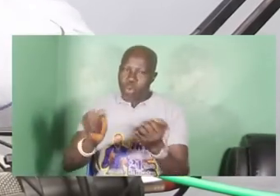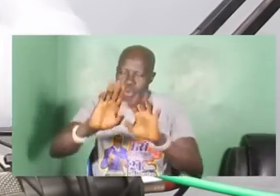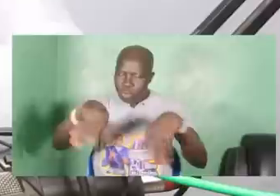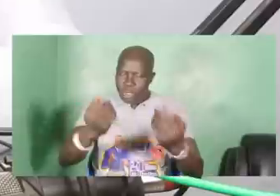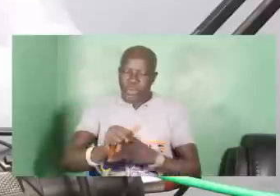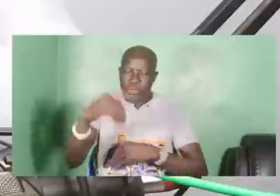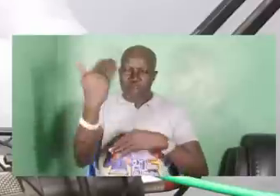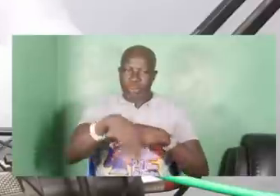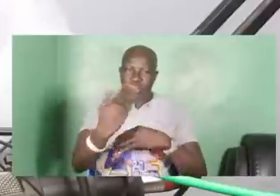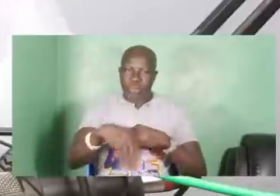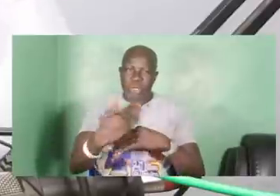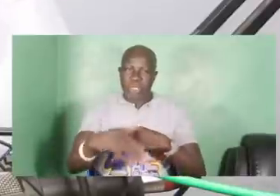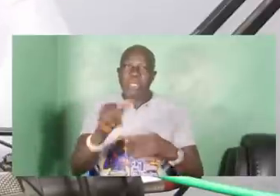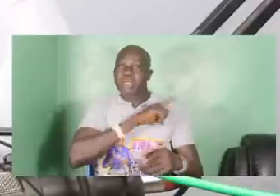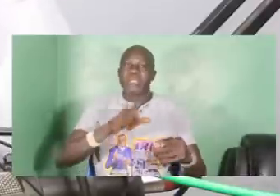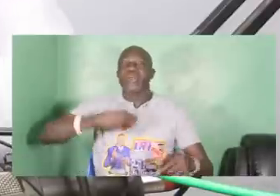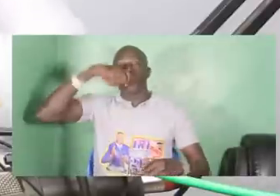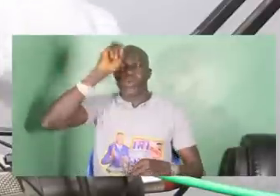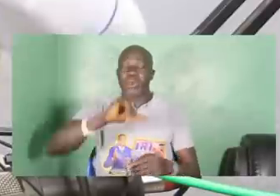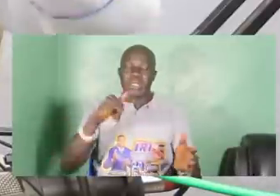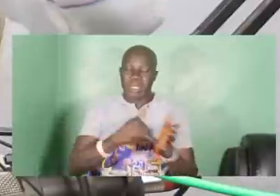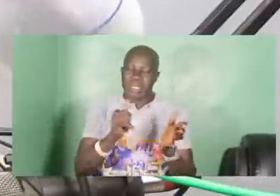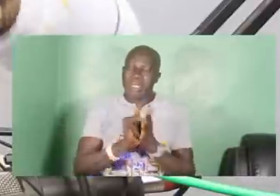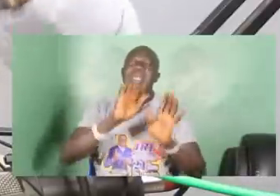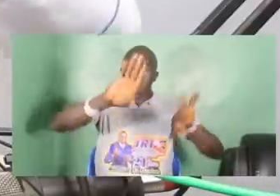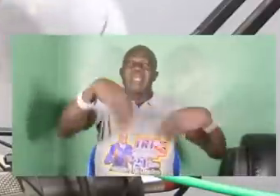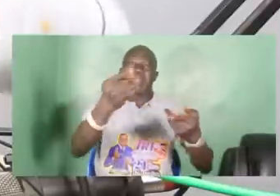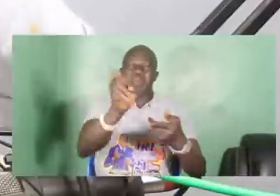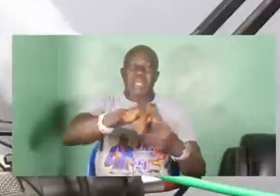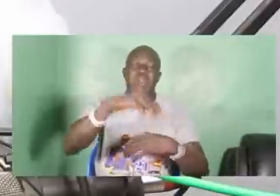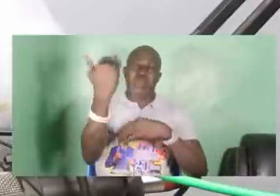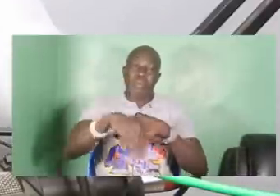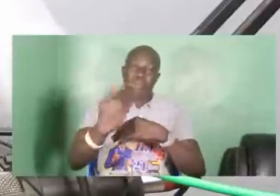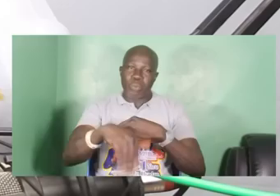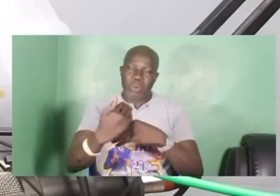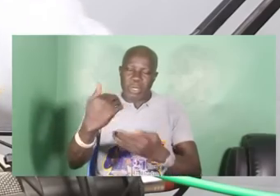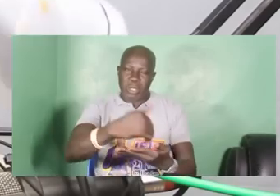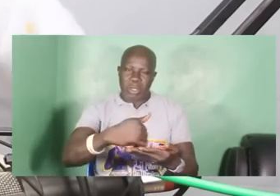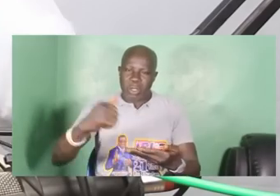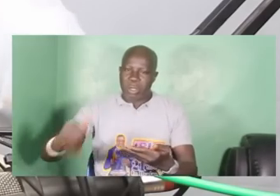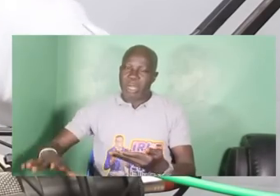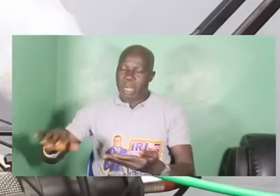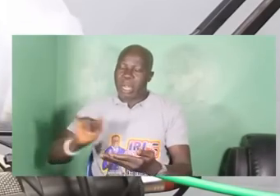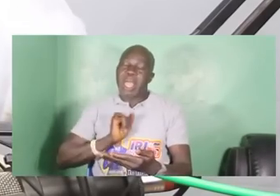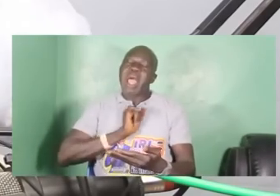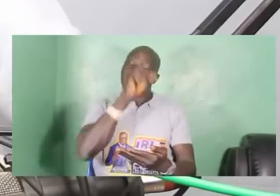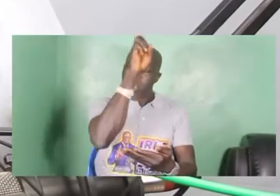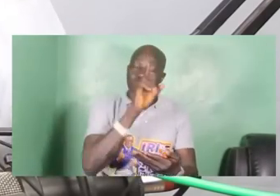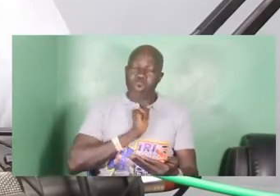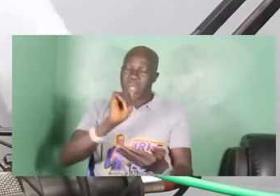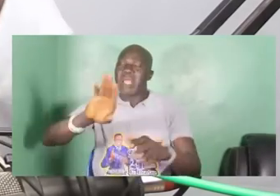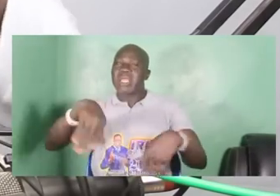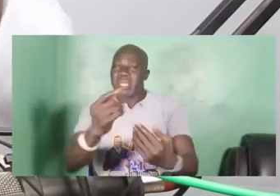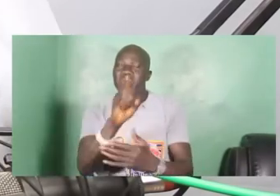Bread, yeah. Will give you bread. The Lord, then bread, someone akara. Give them bread. They make you momo